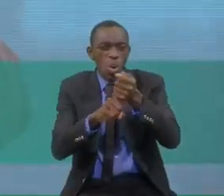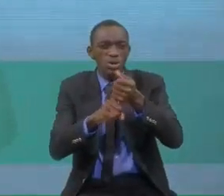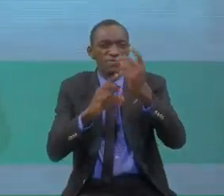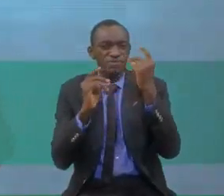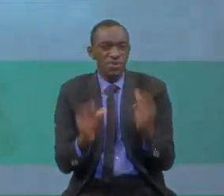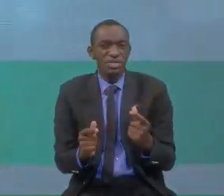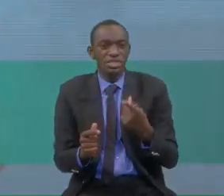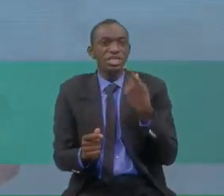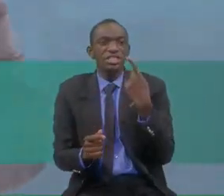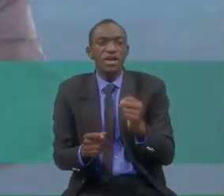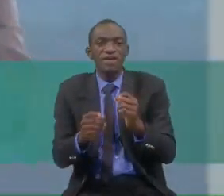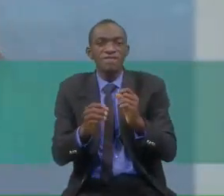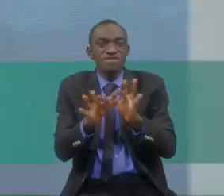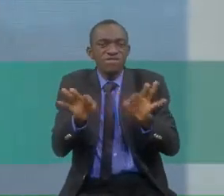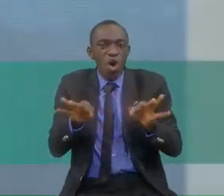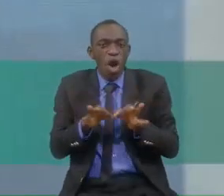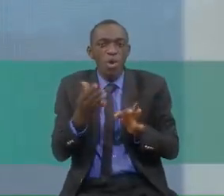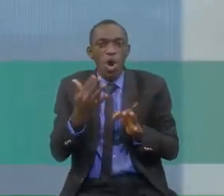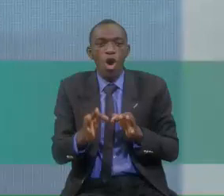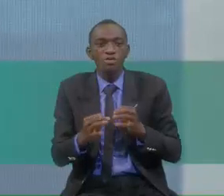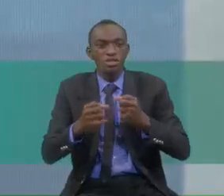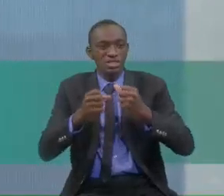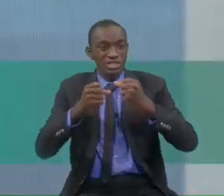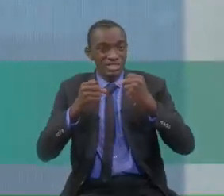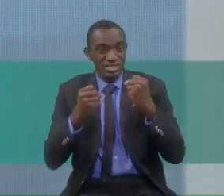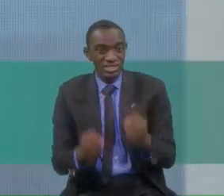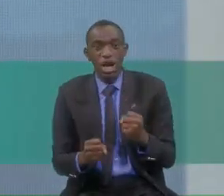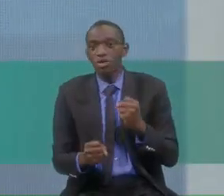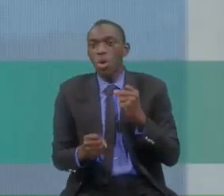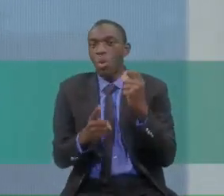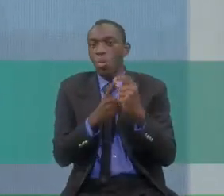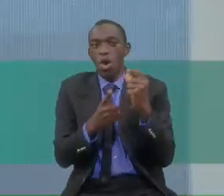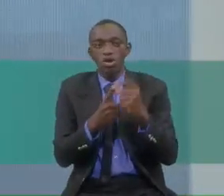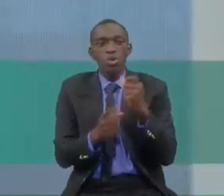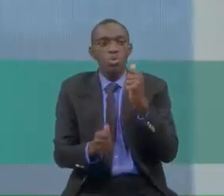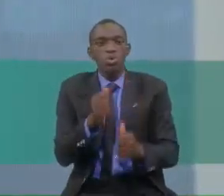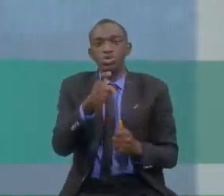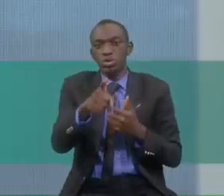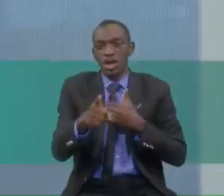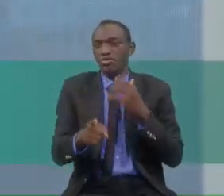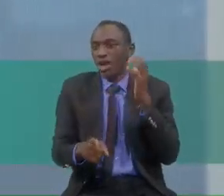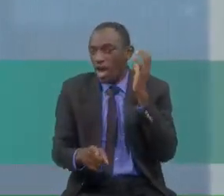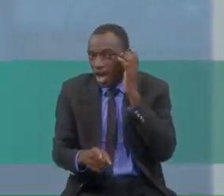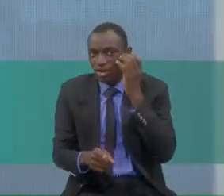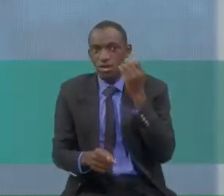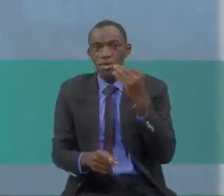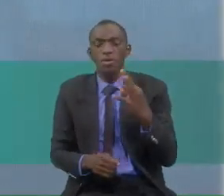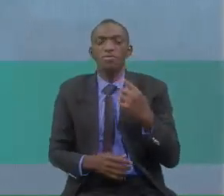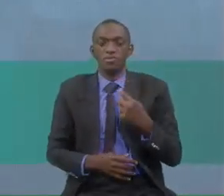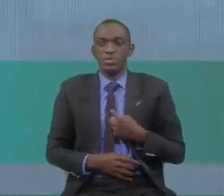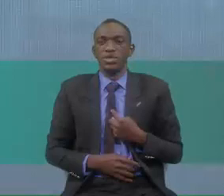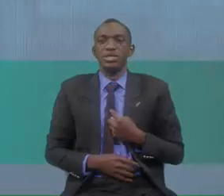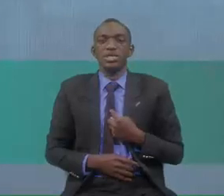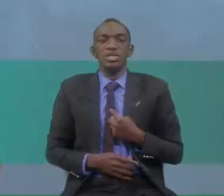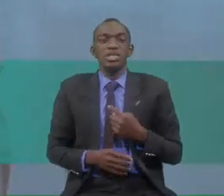of sound word which thou hast heard of me in faith